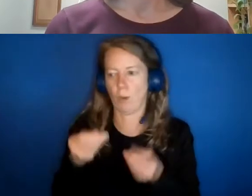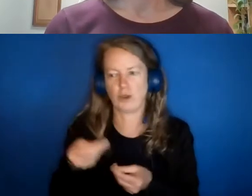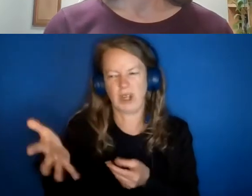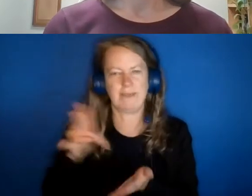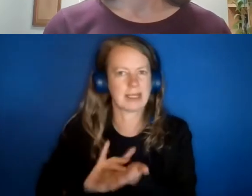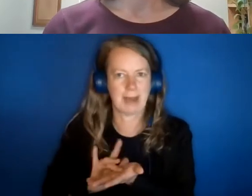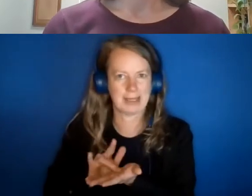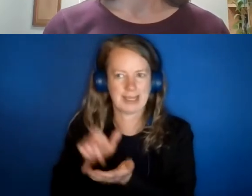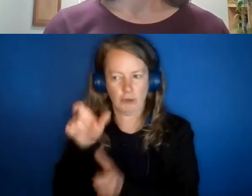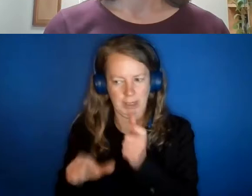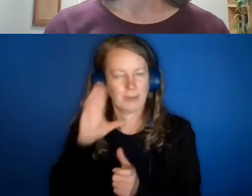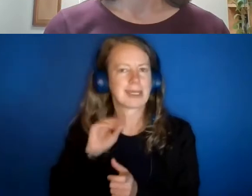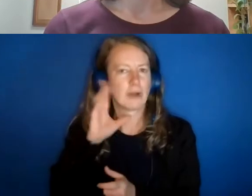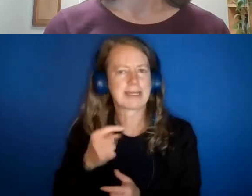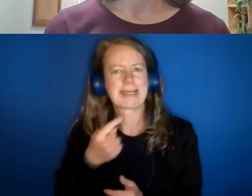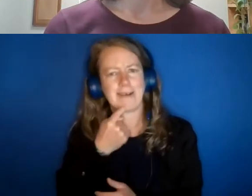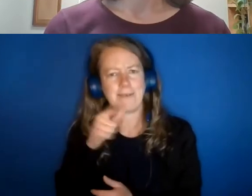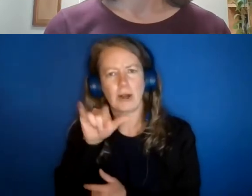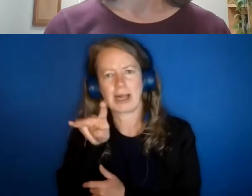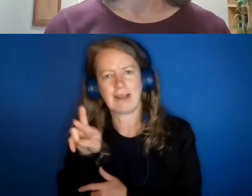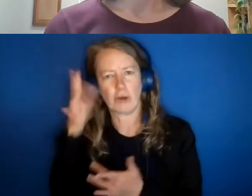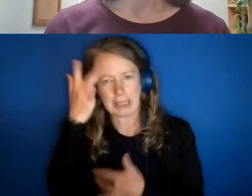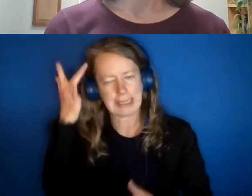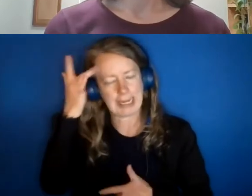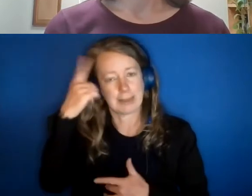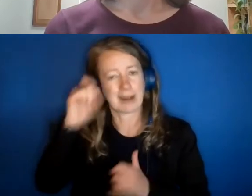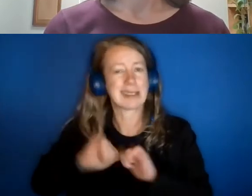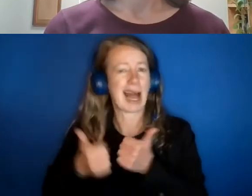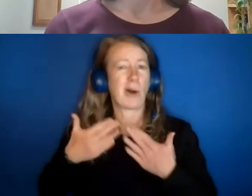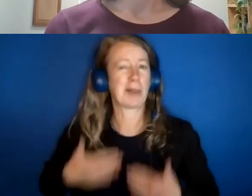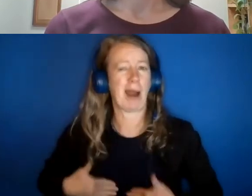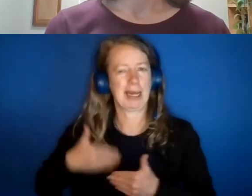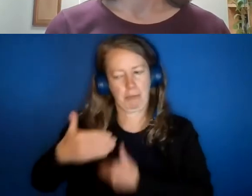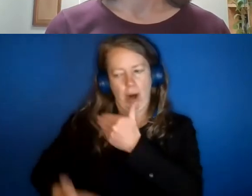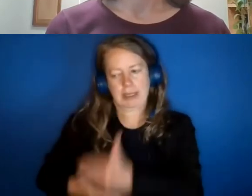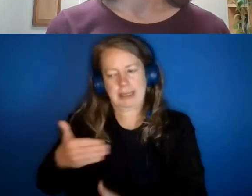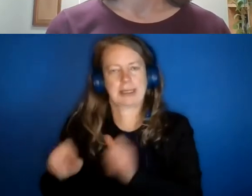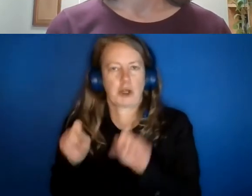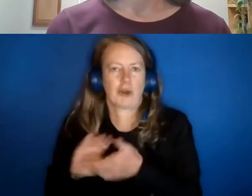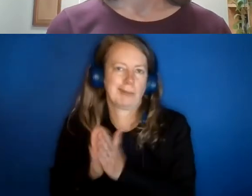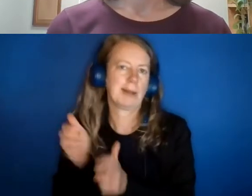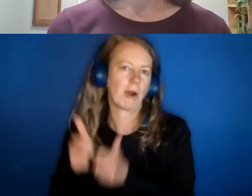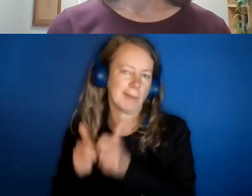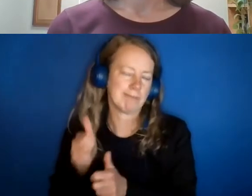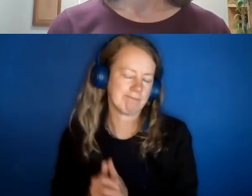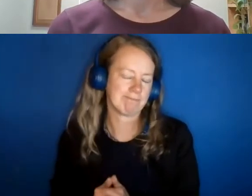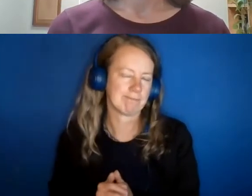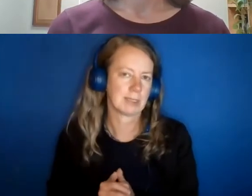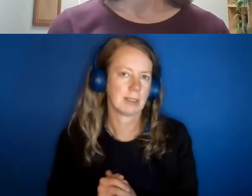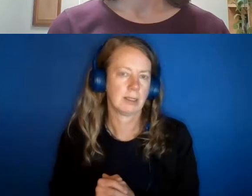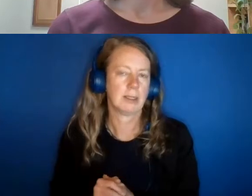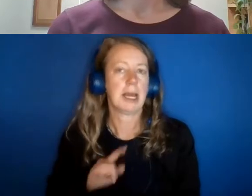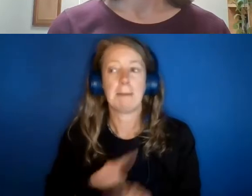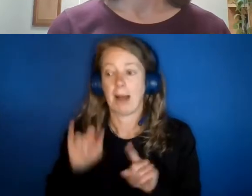Paxlovid either, because of the way it's processed in the body. It could be a problem for you. But otherwise, a very